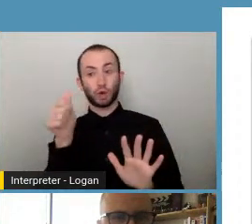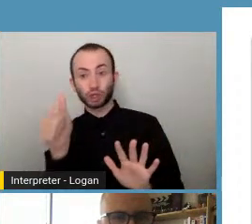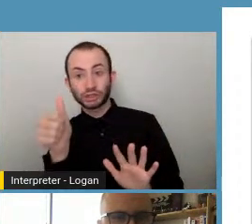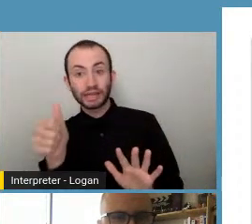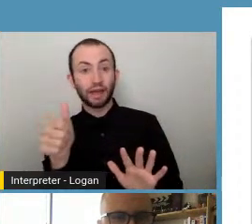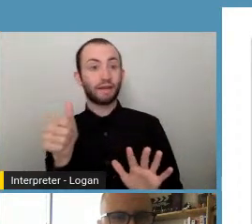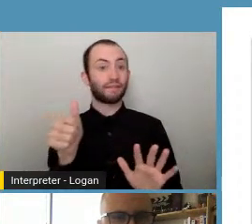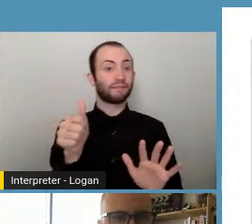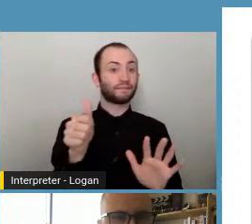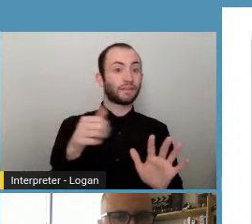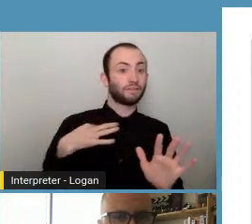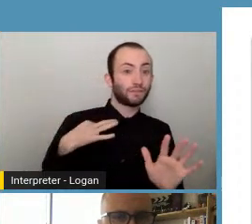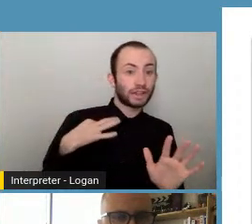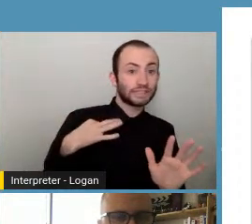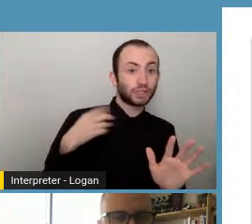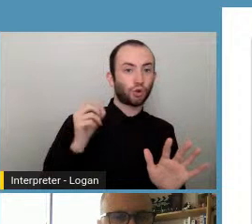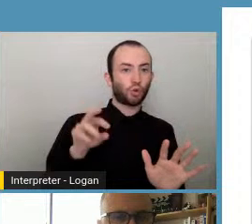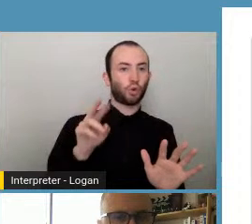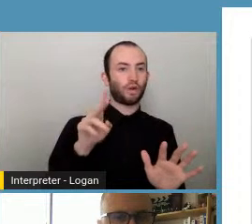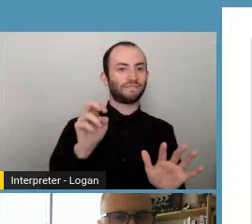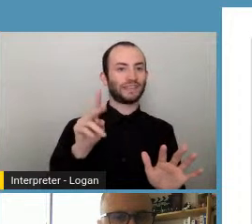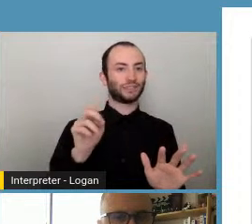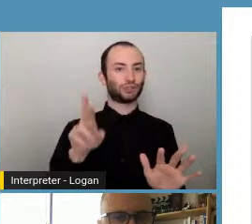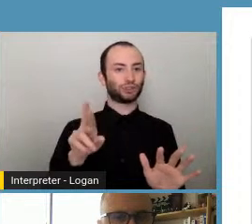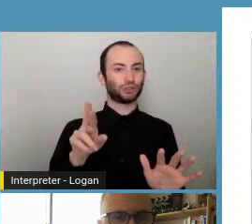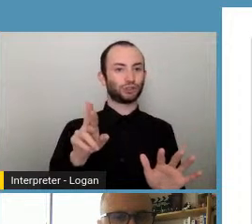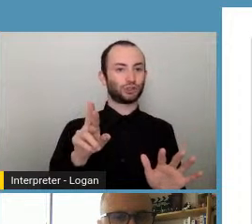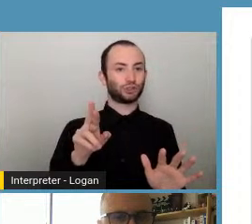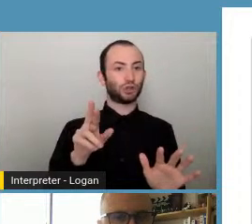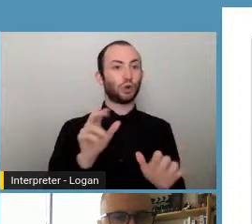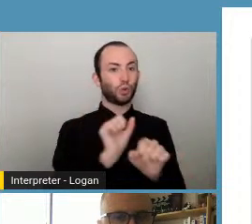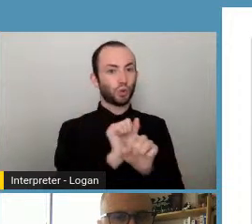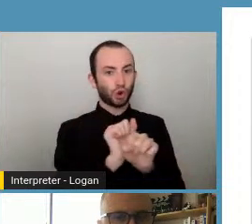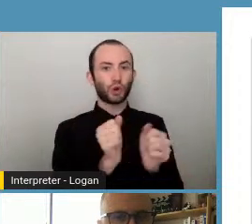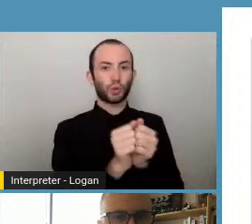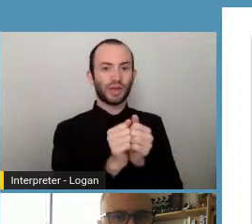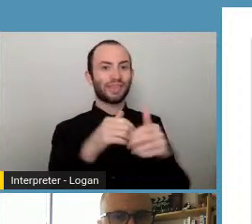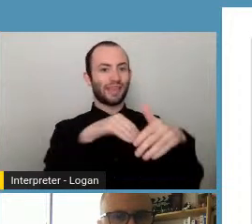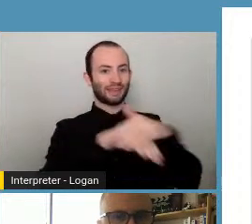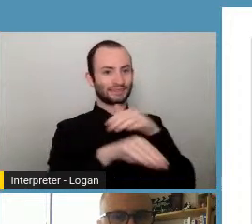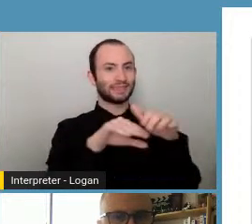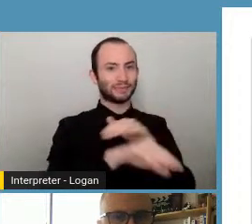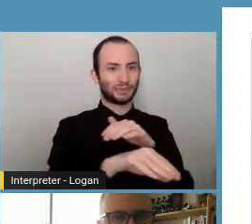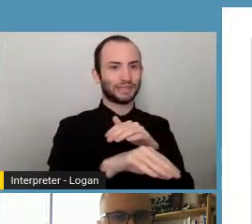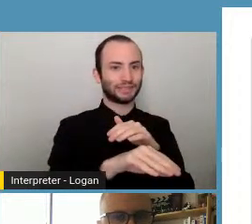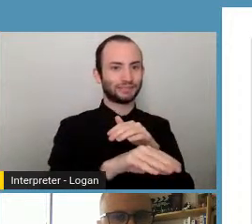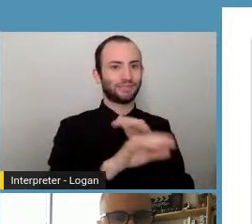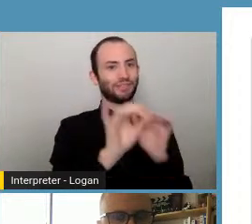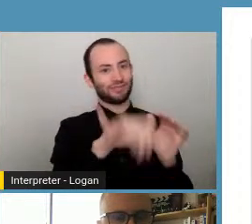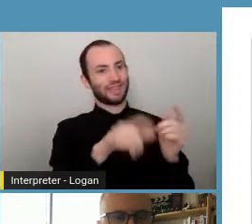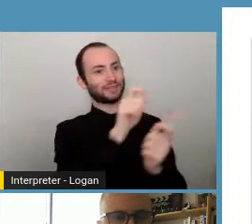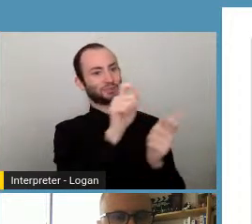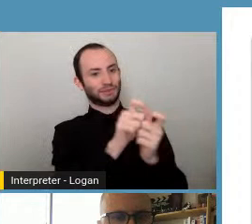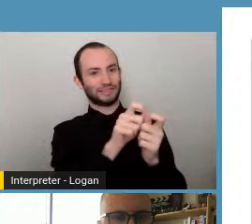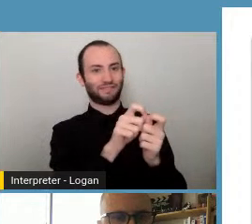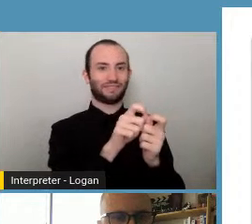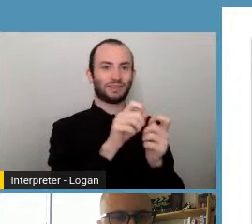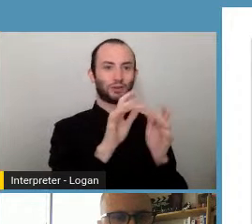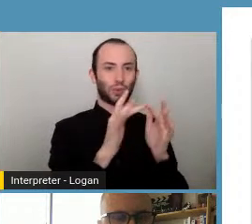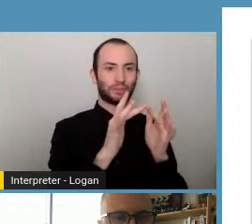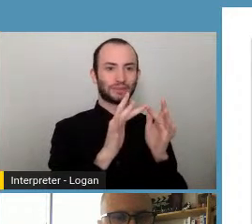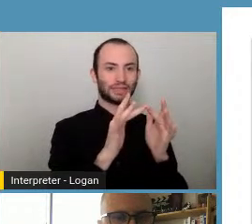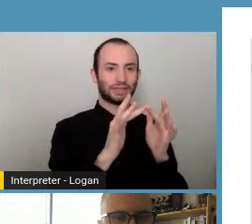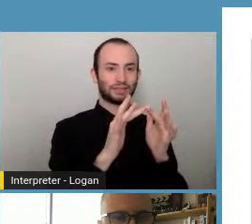vendor, for example, like ourselves, on digital accessibility, checking the accessibility of the website markup. Then we